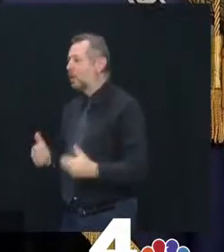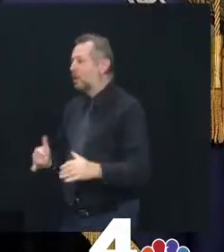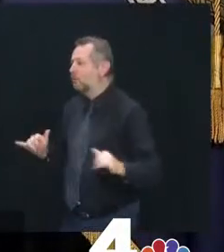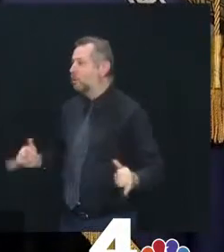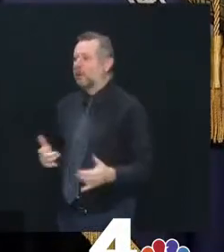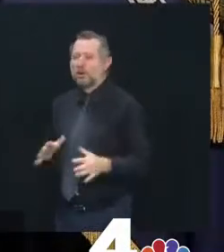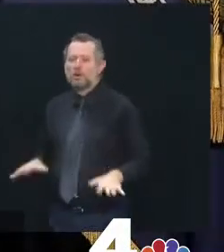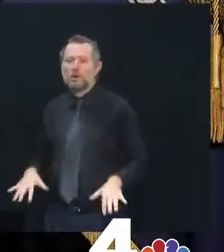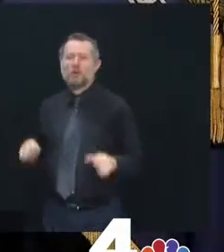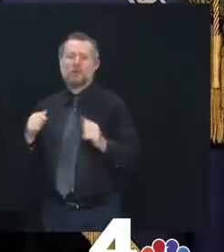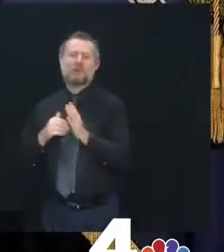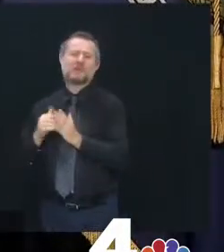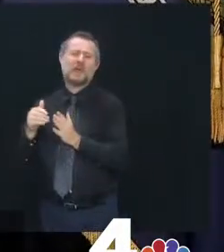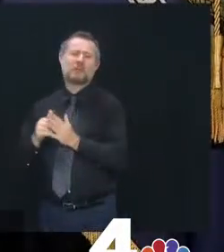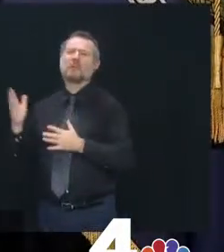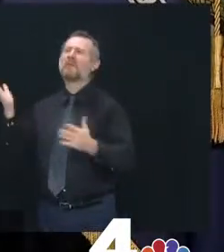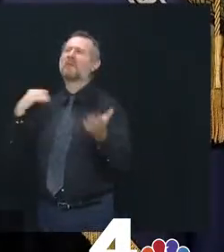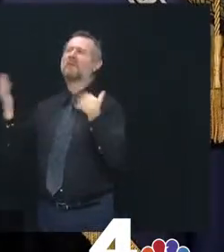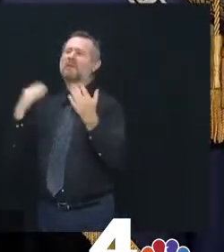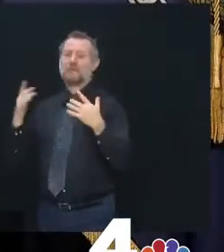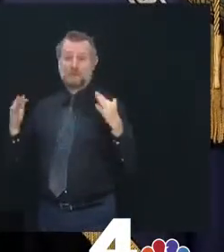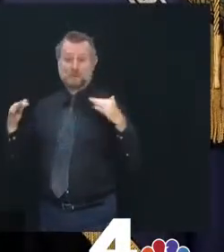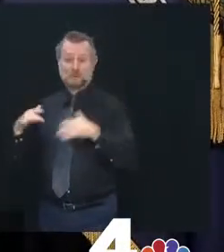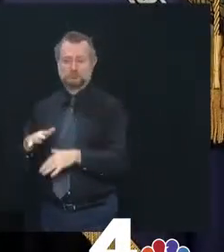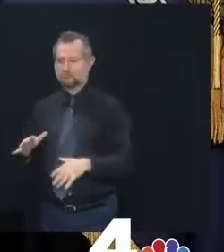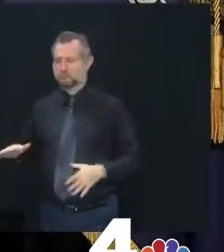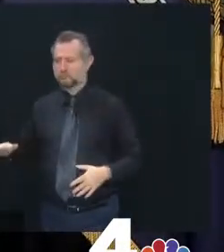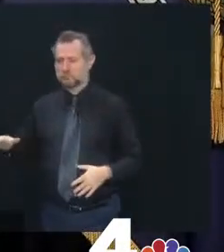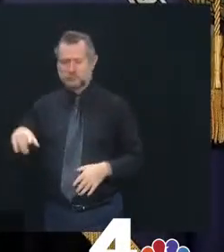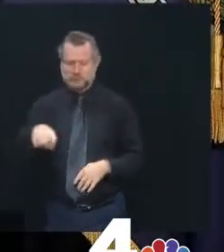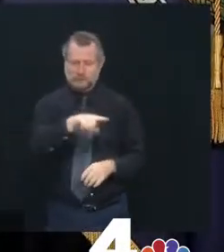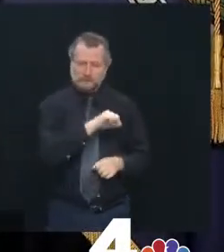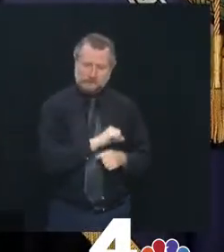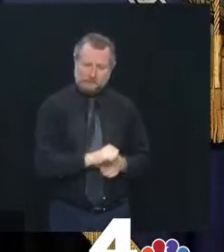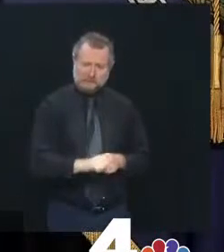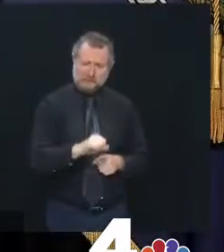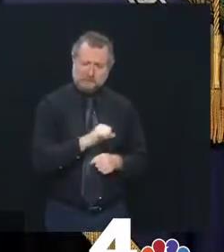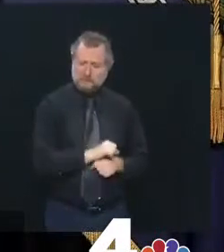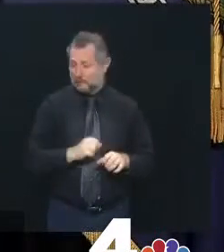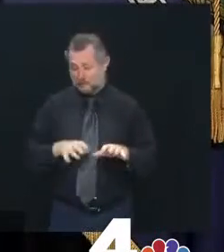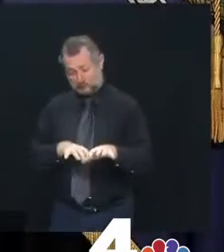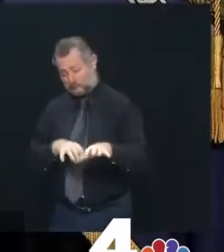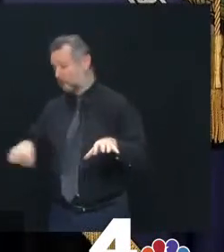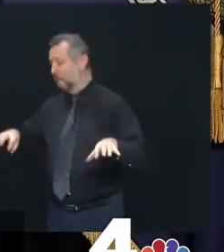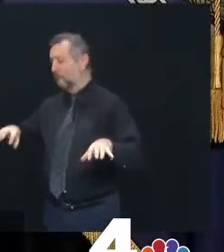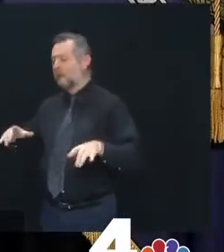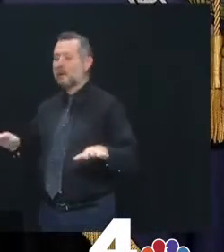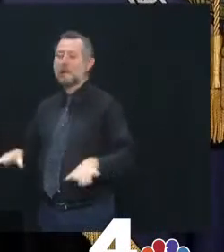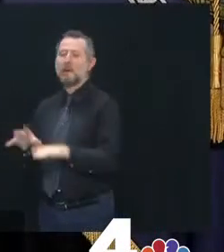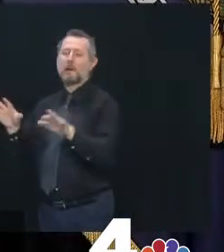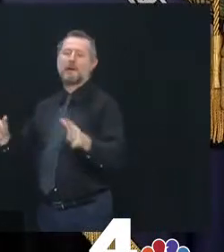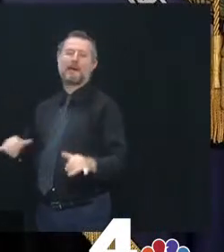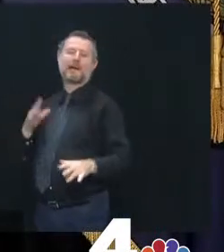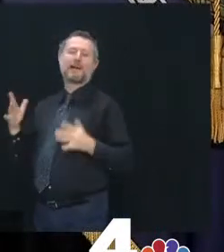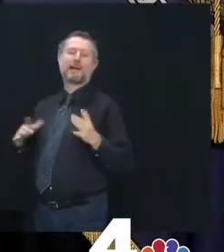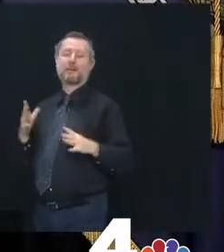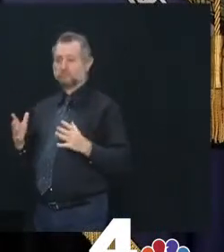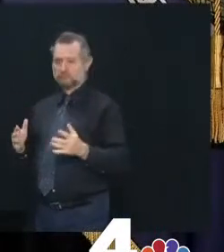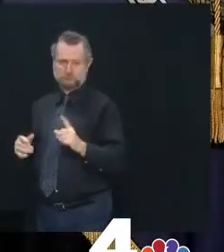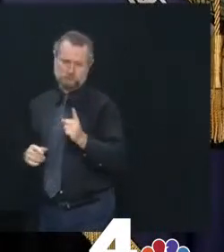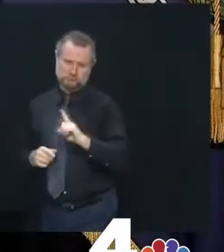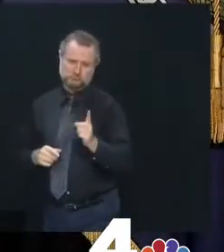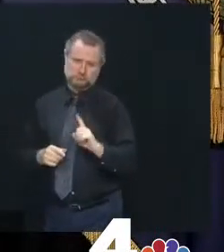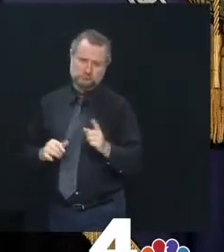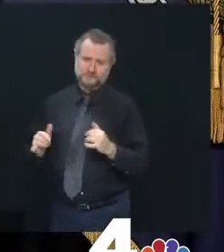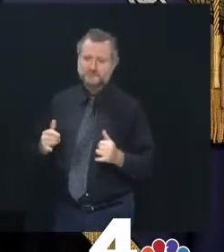people, that's going to endanger you, and you, and you, and you, and you. We say we have to have some rules